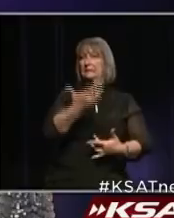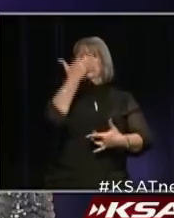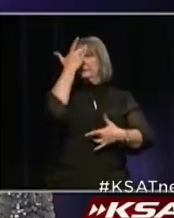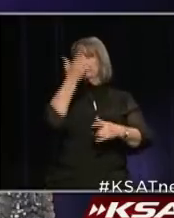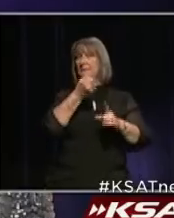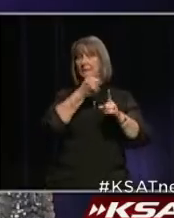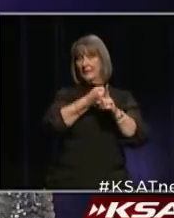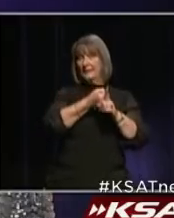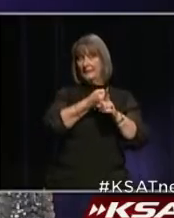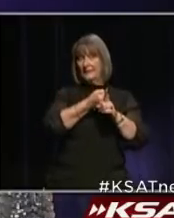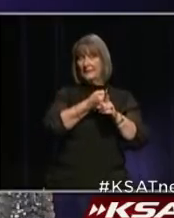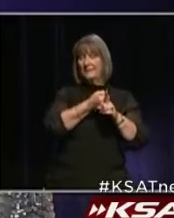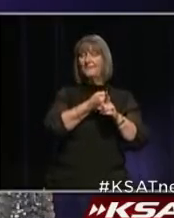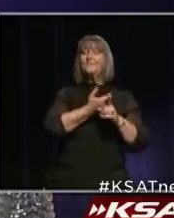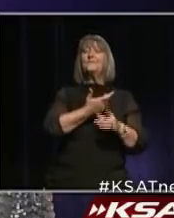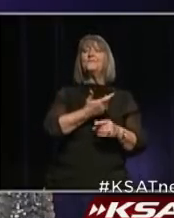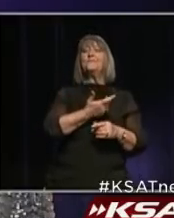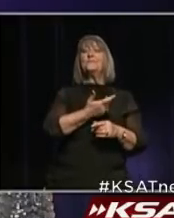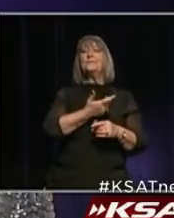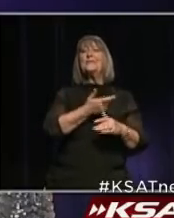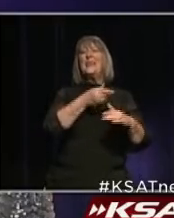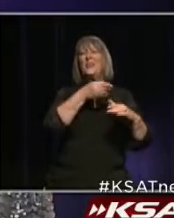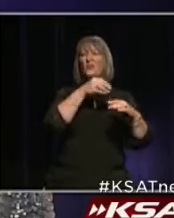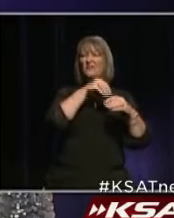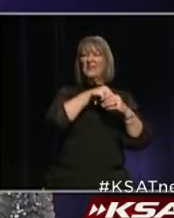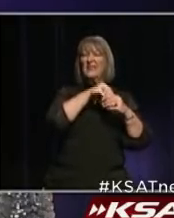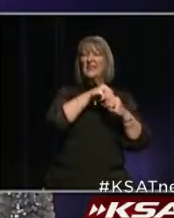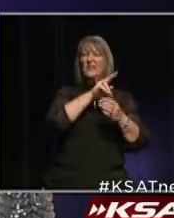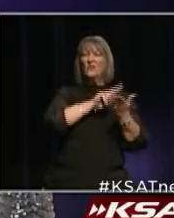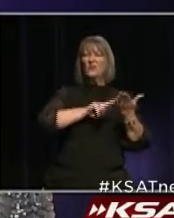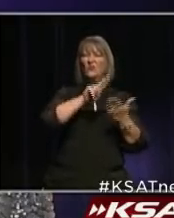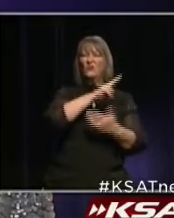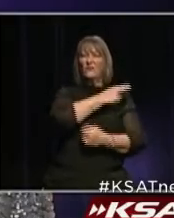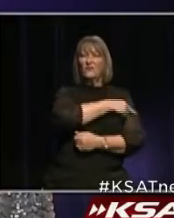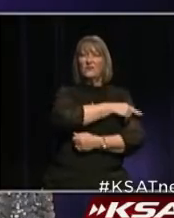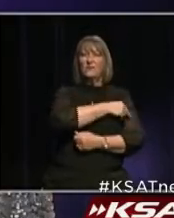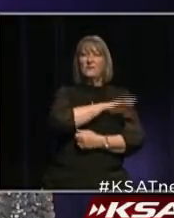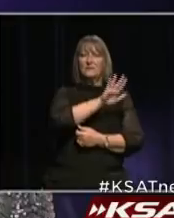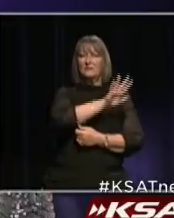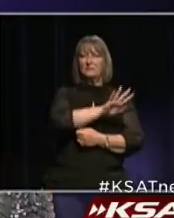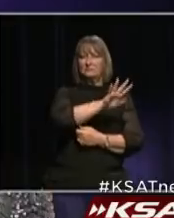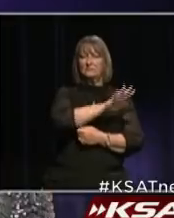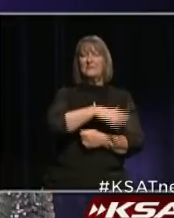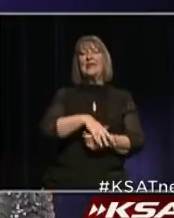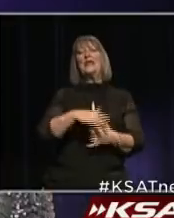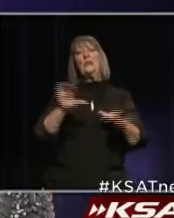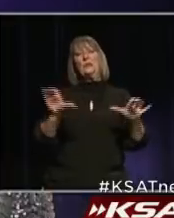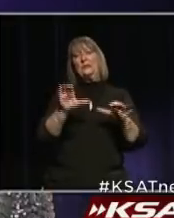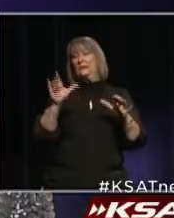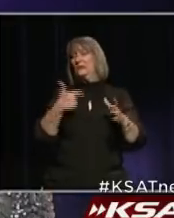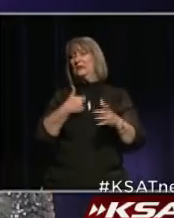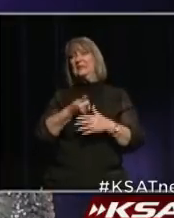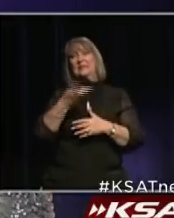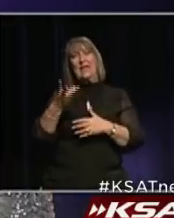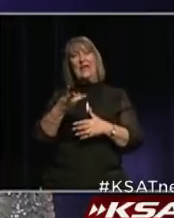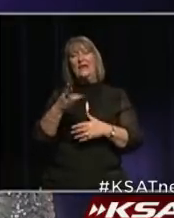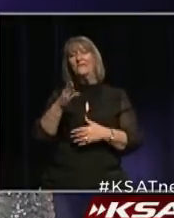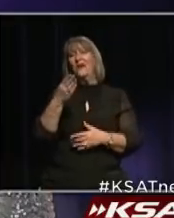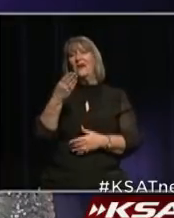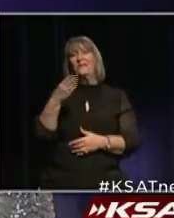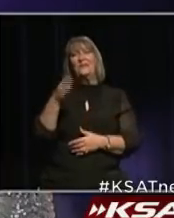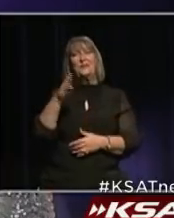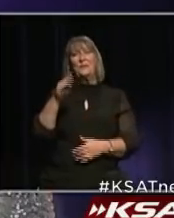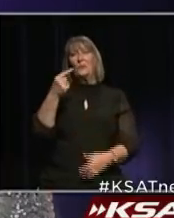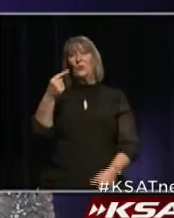time that we're doing this, we're still doing about 300 a day down at the Robert B. Greene That's police,